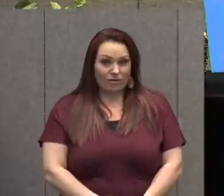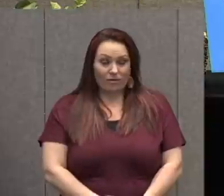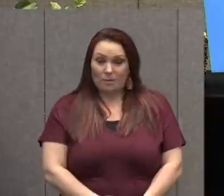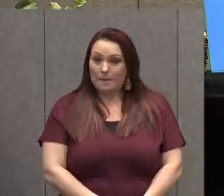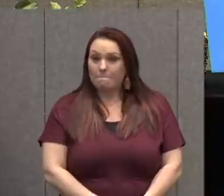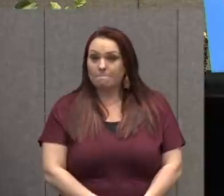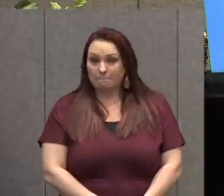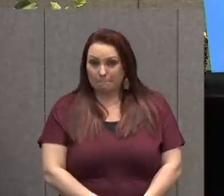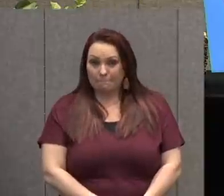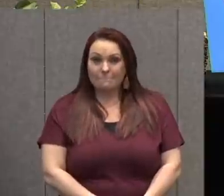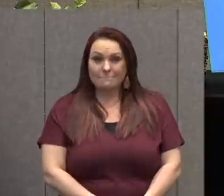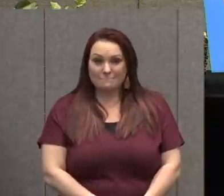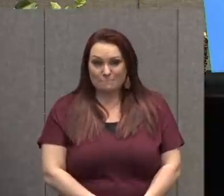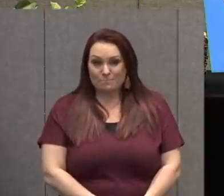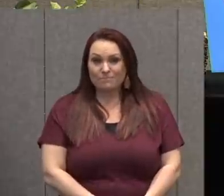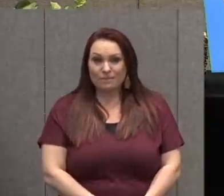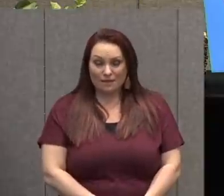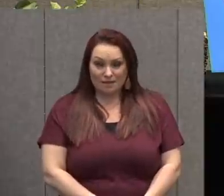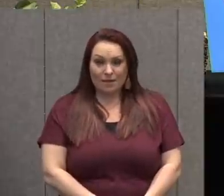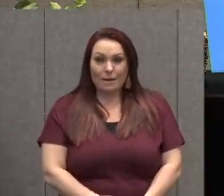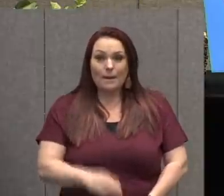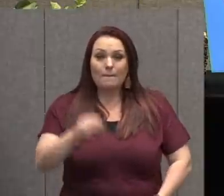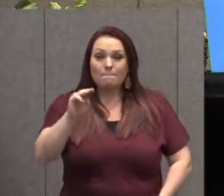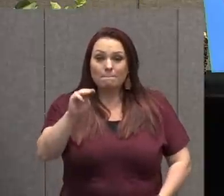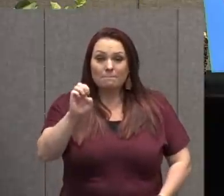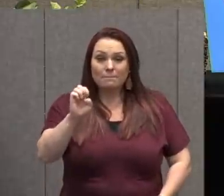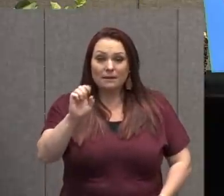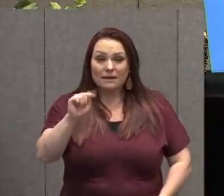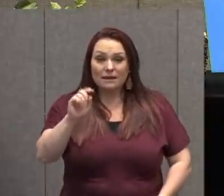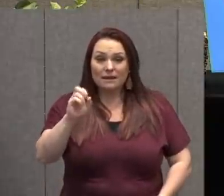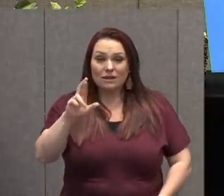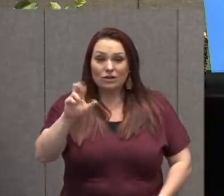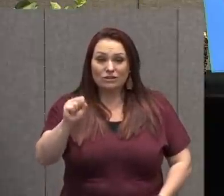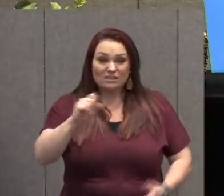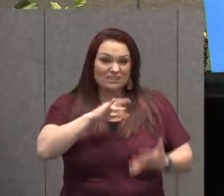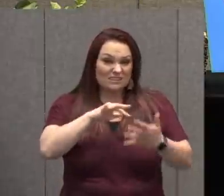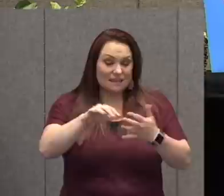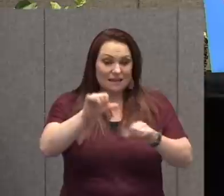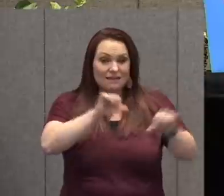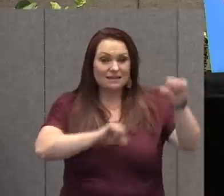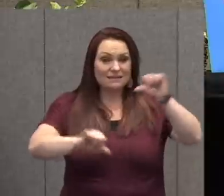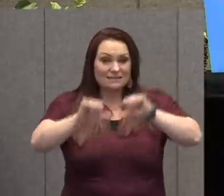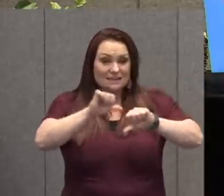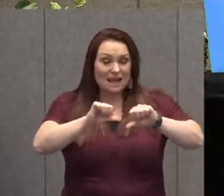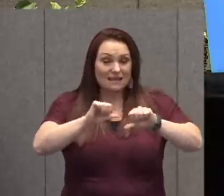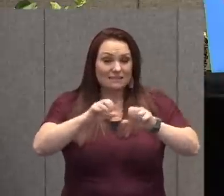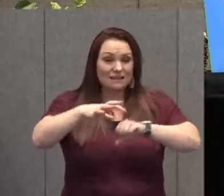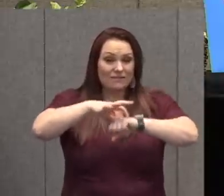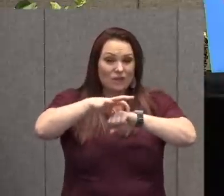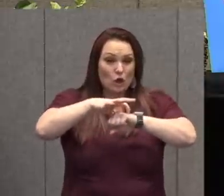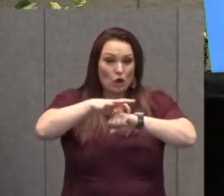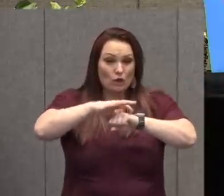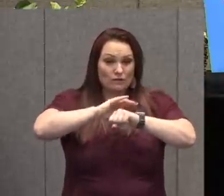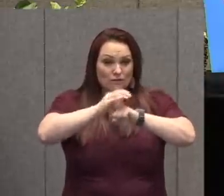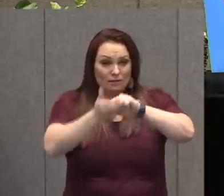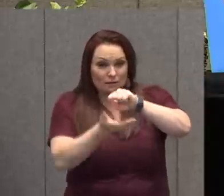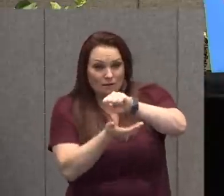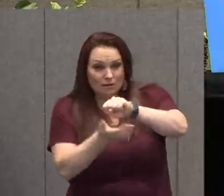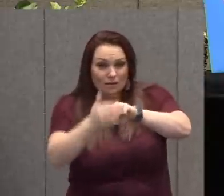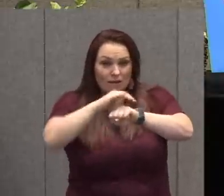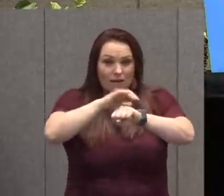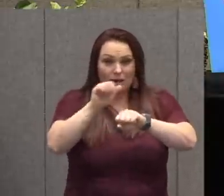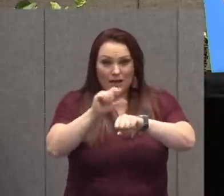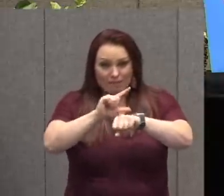Yeah, so a meteorologist is someone who studies the science of the atmosphere. Typically, they study weather. So maybe you watch